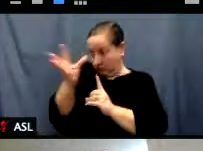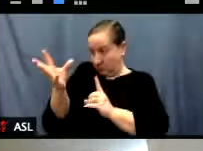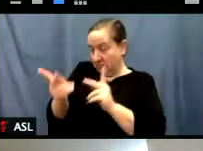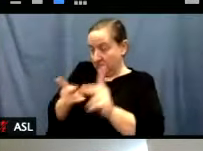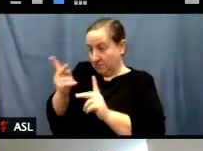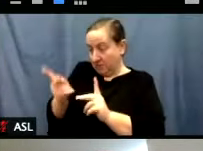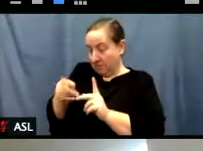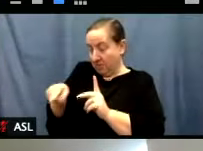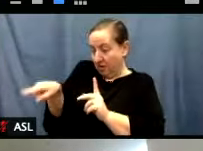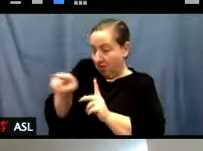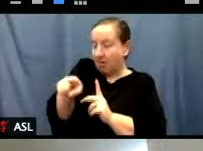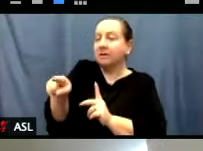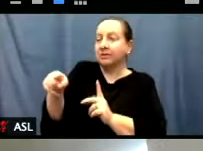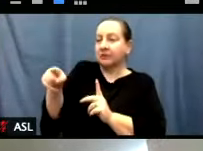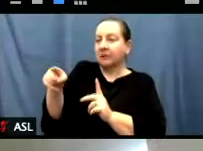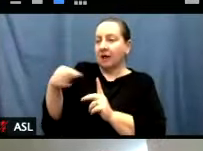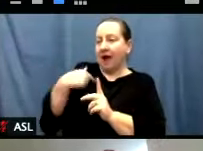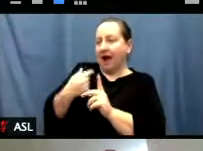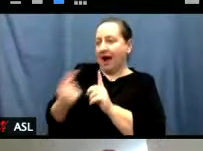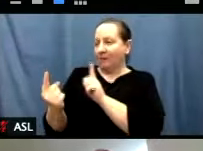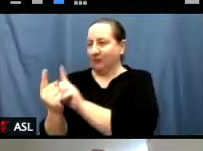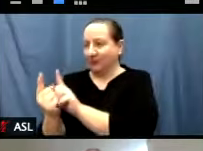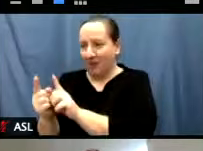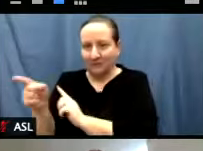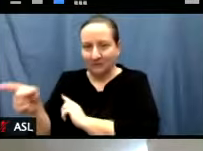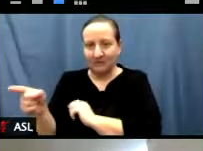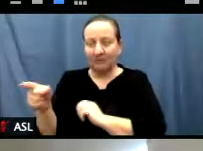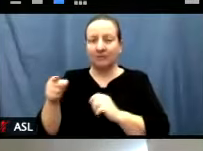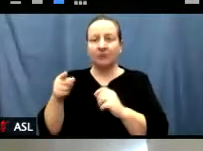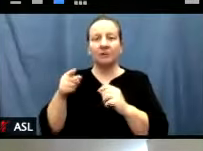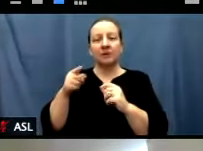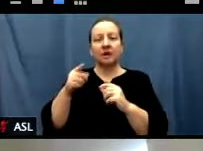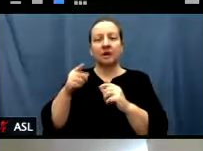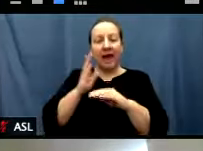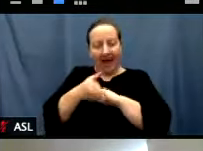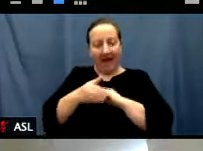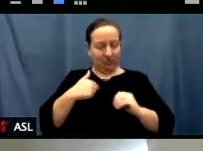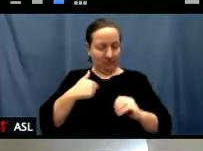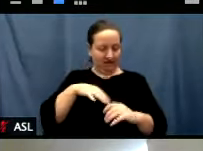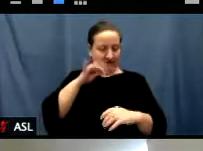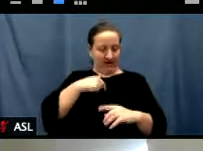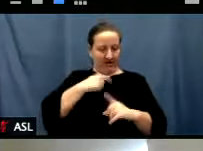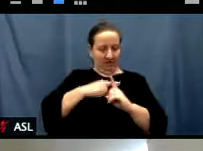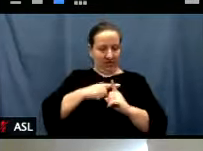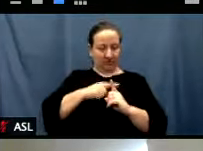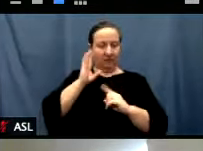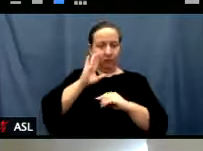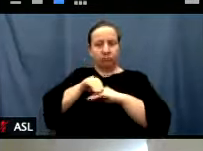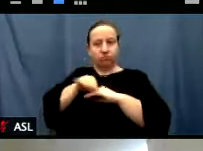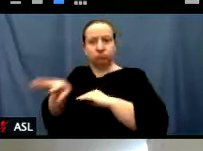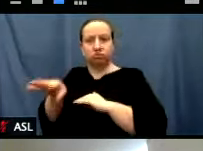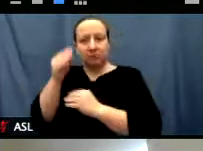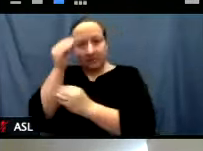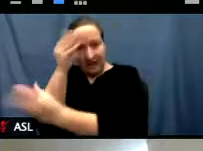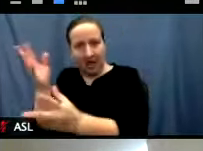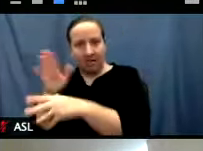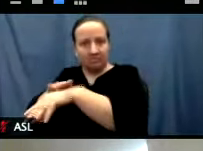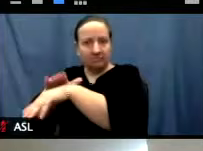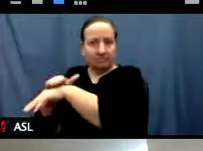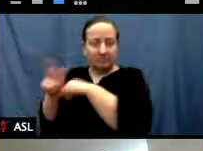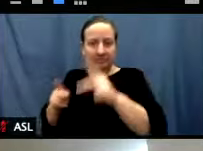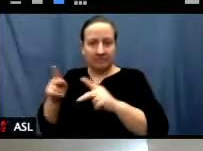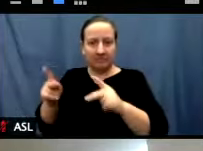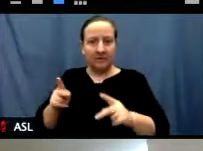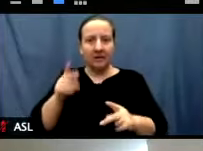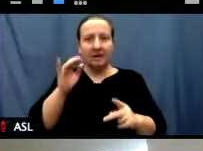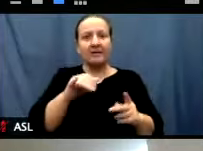they test positive for COVID. It's an anonymous service that augments all of our other public health interventions, and